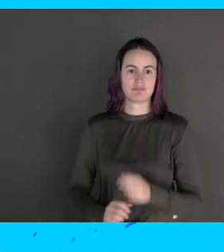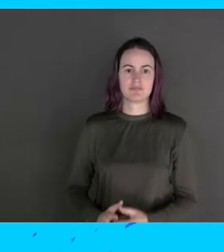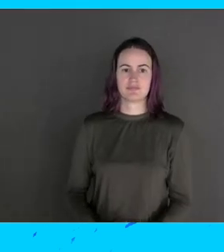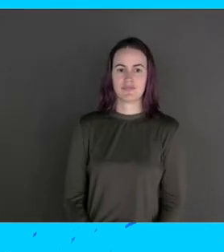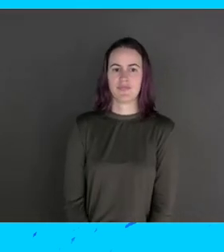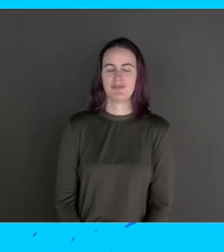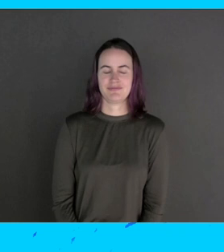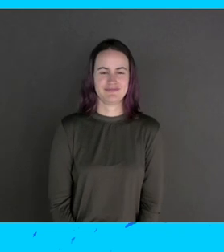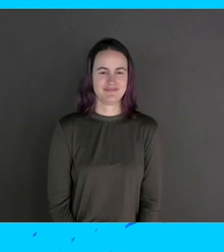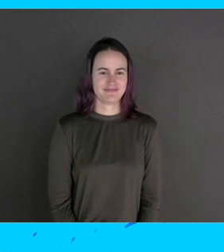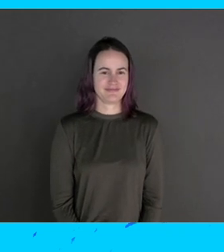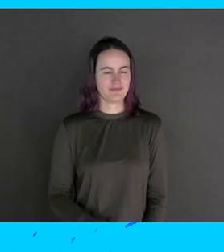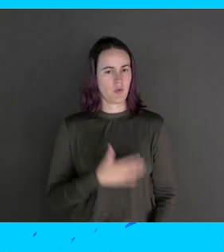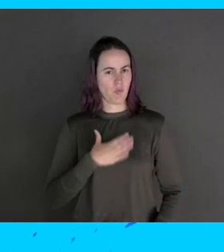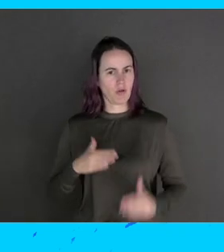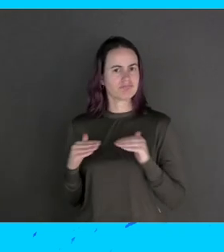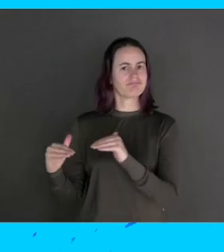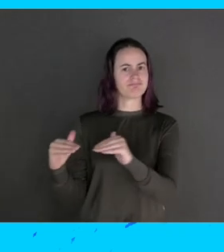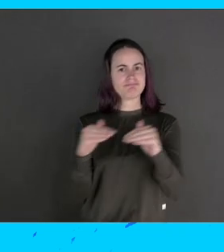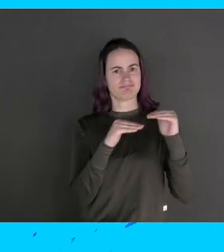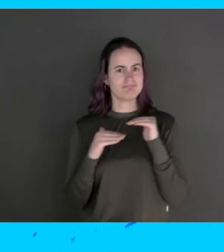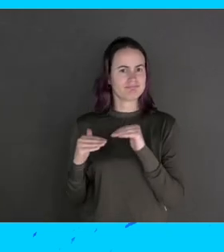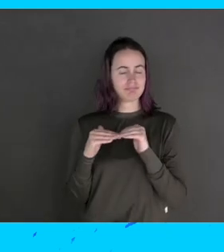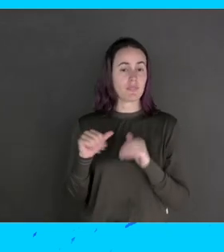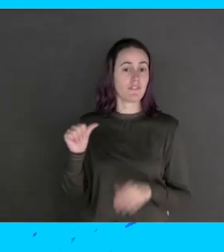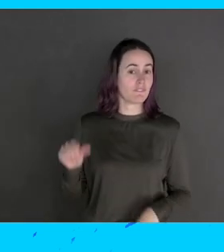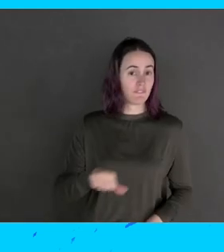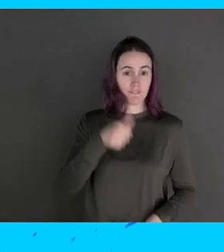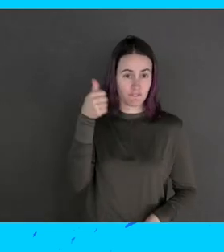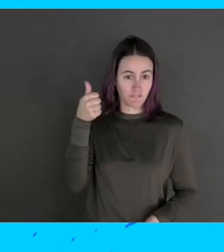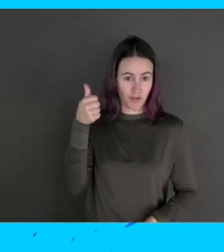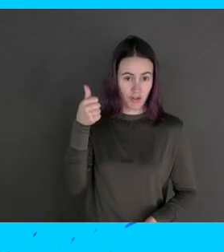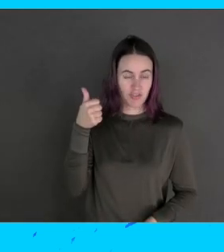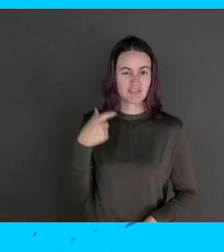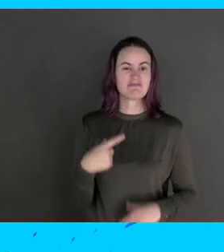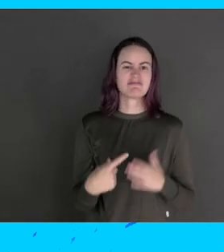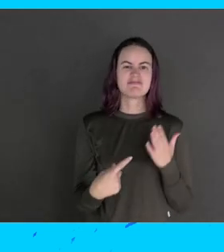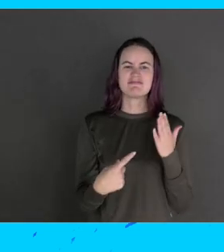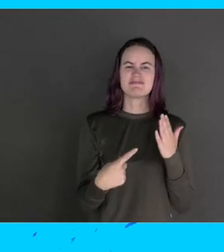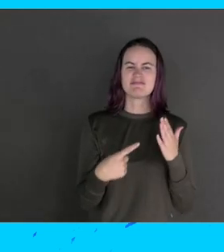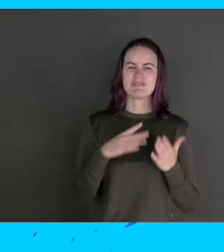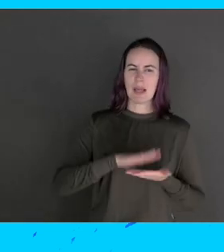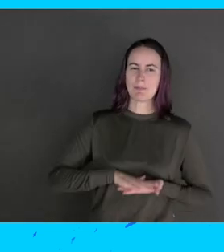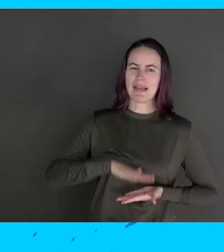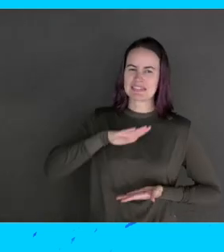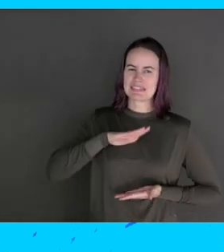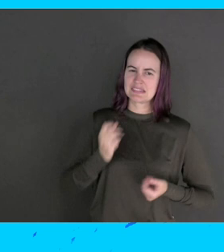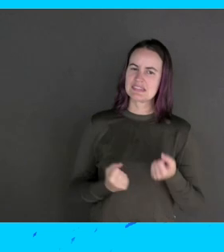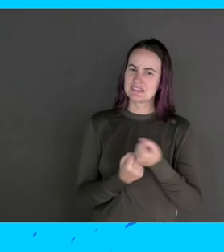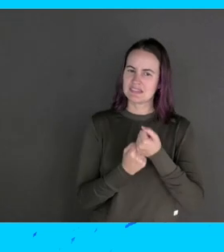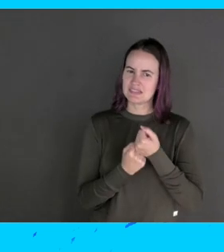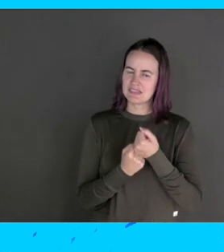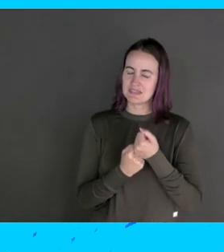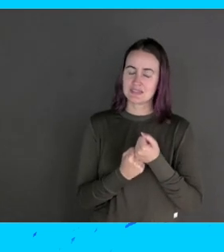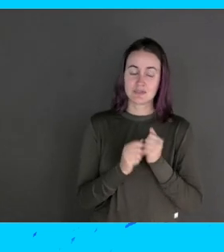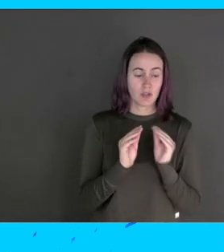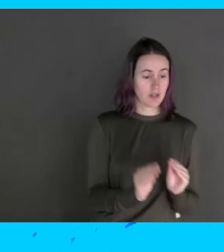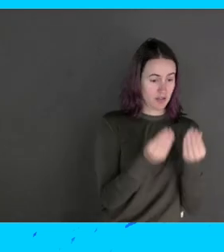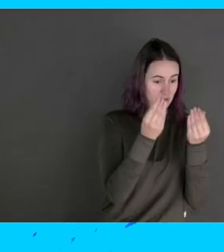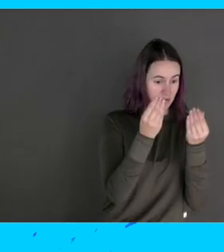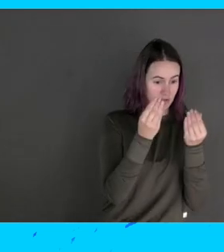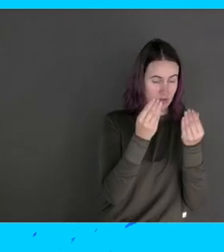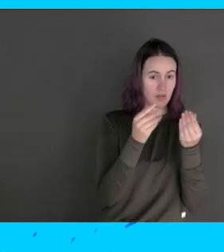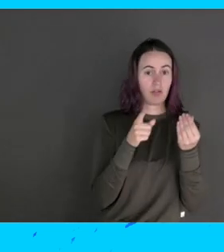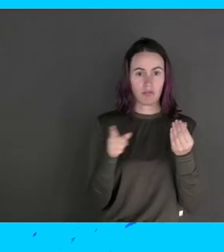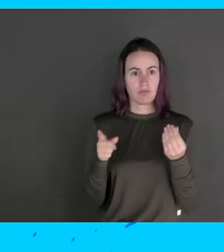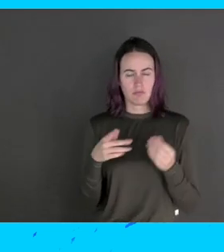it equitable as well. So first is the need for technical and capacity support, not only for adolescents and youth to ensure that they have the skills